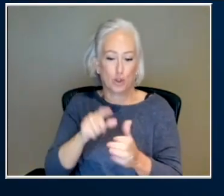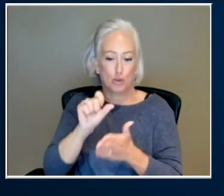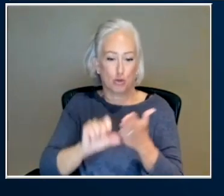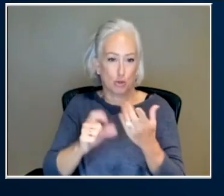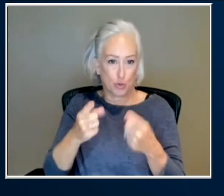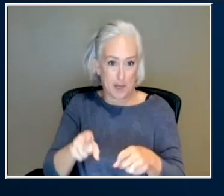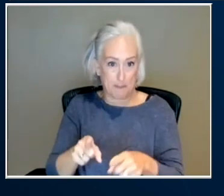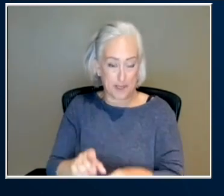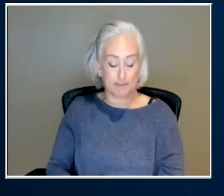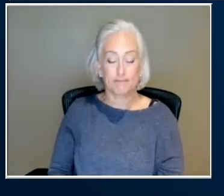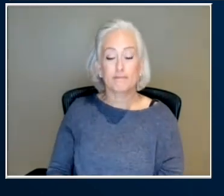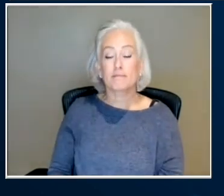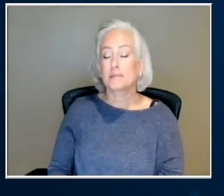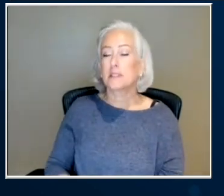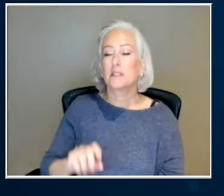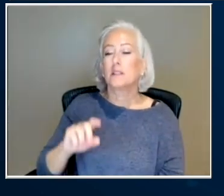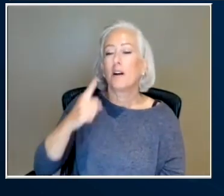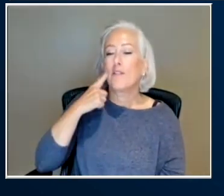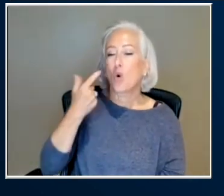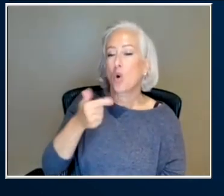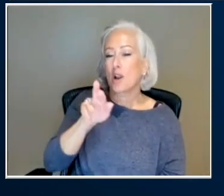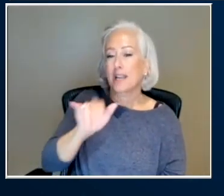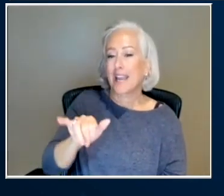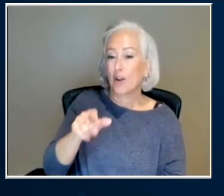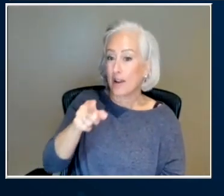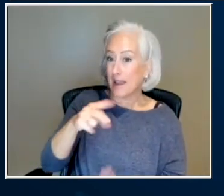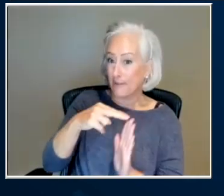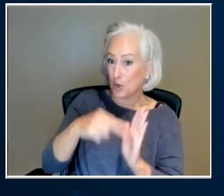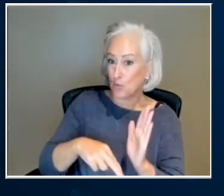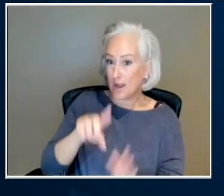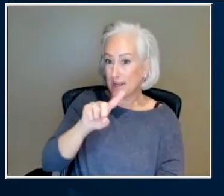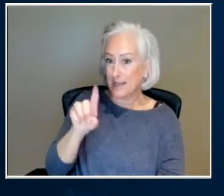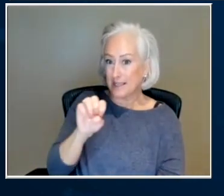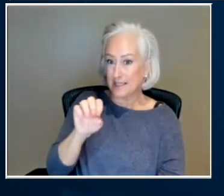important question for you, Gary. Wants to know if you have read Zen and the Art of